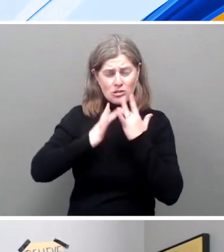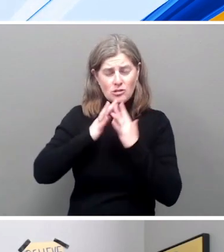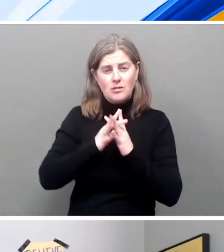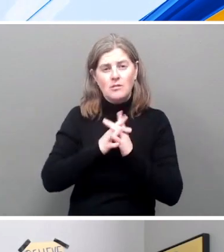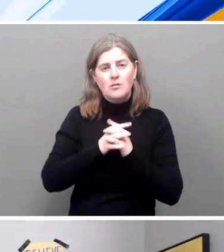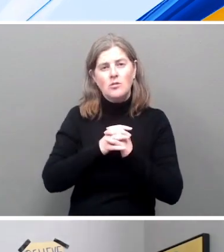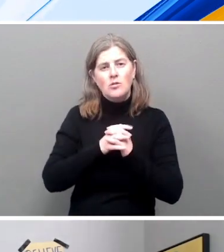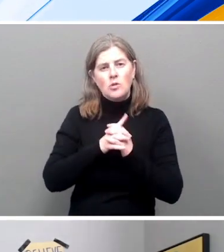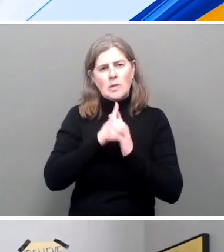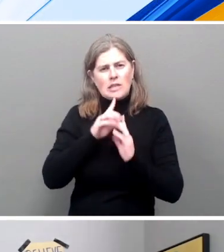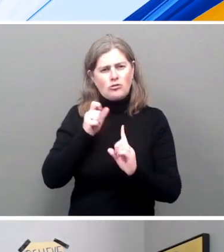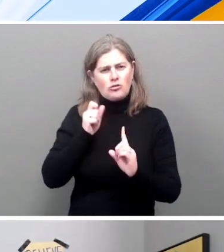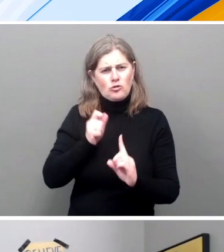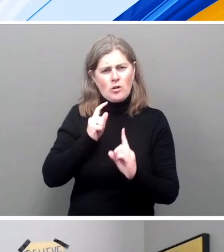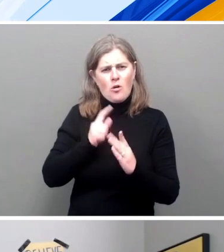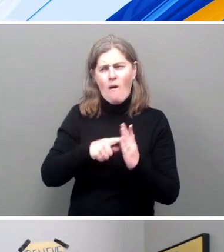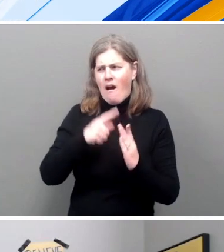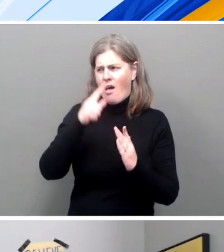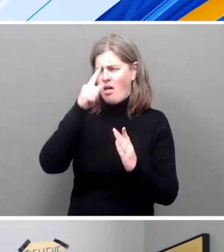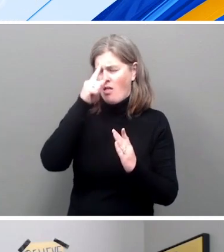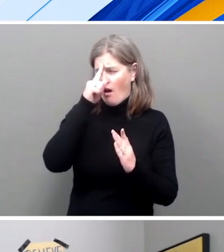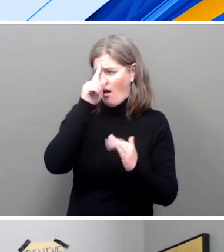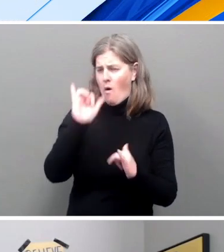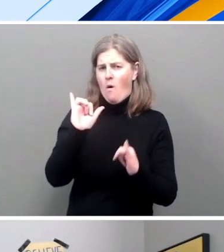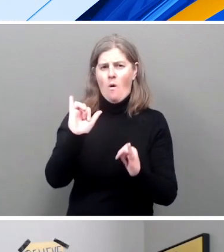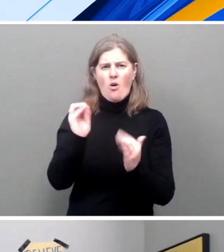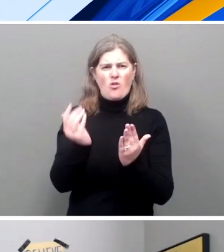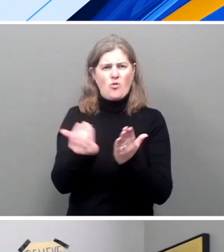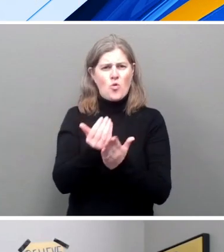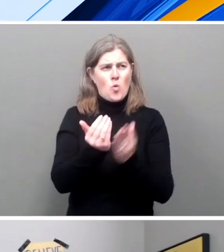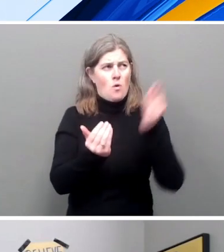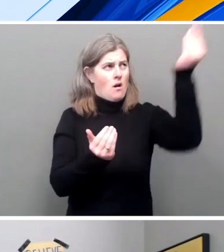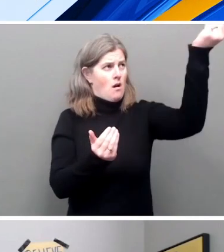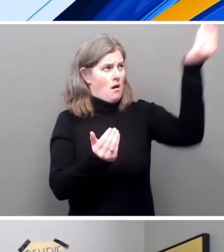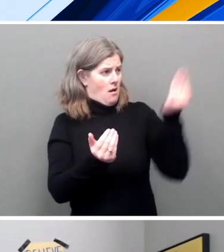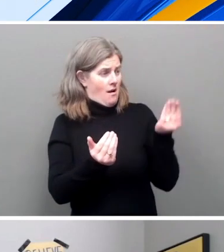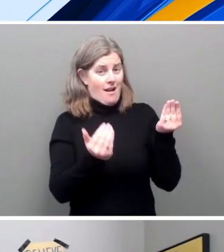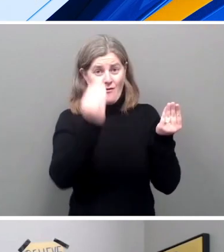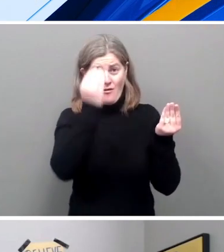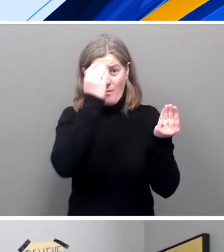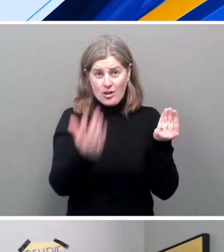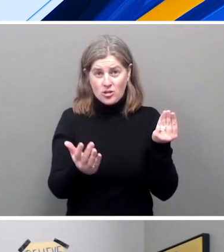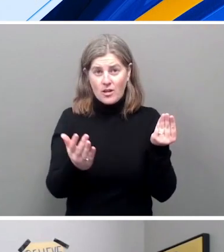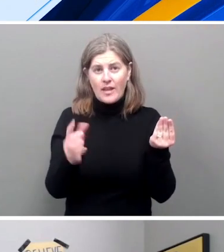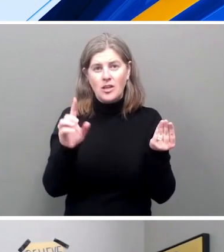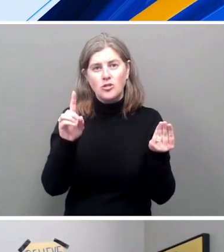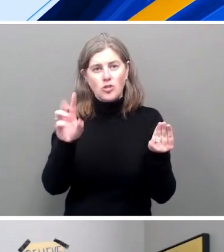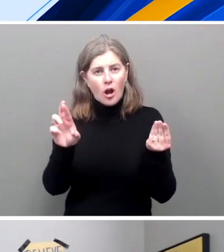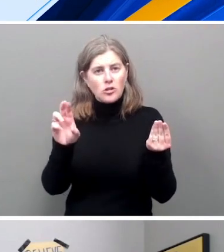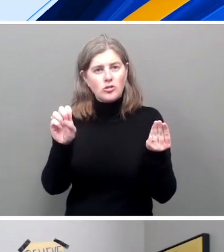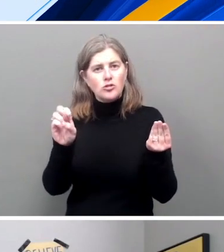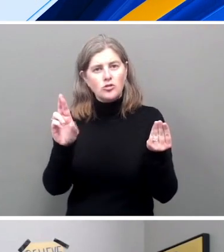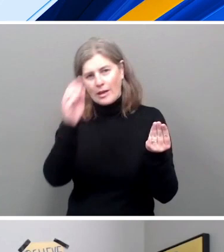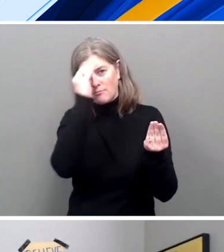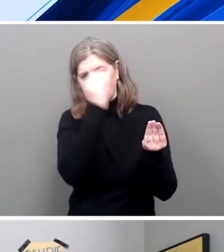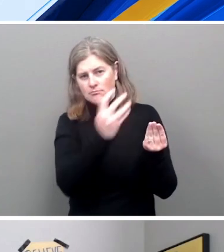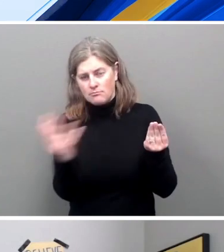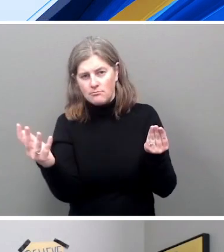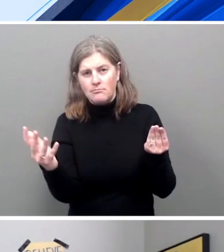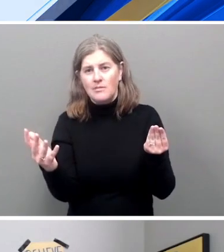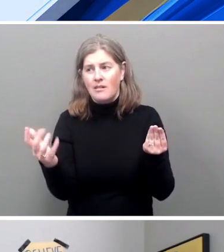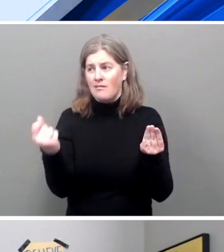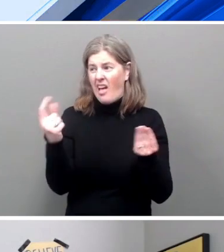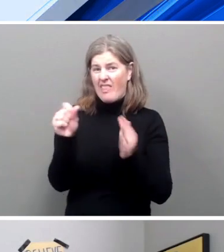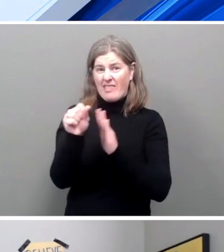really triggered by what I thought was an enlightening piece of information, if I have it right, that Dr. Scrace shared, which is that the state